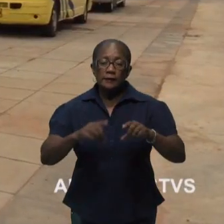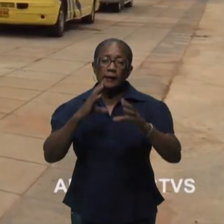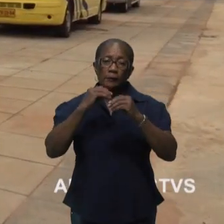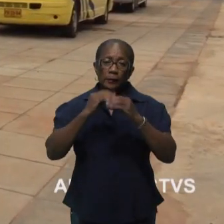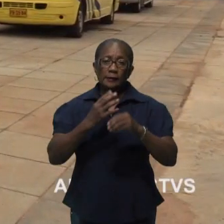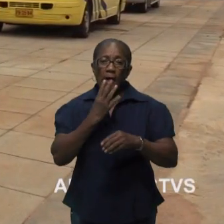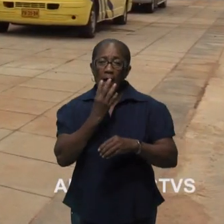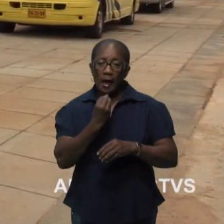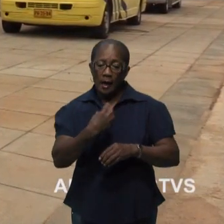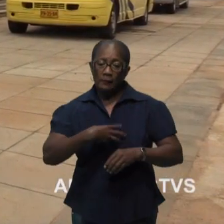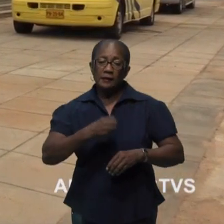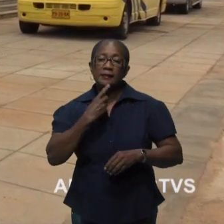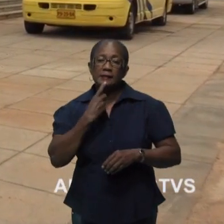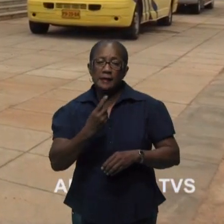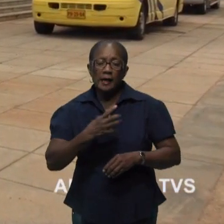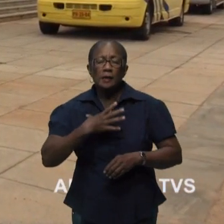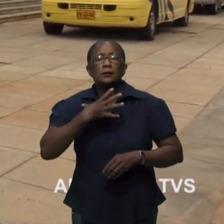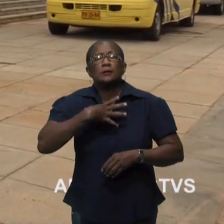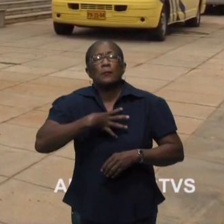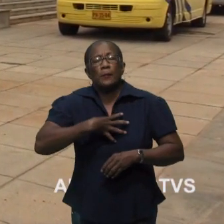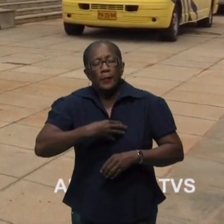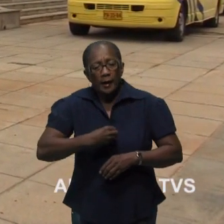units have mentioned in separate